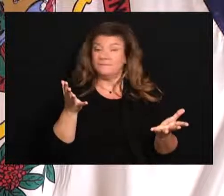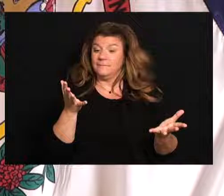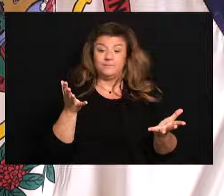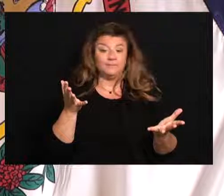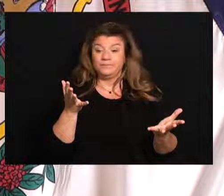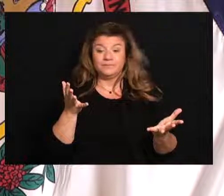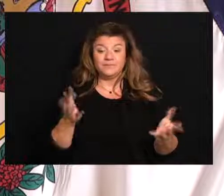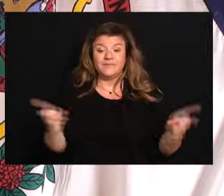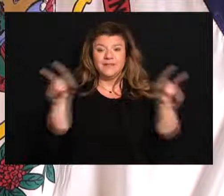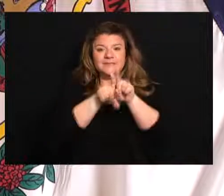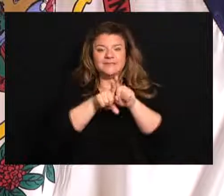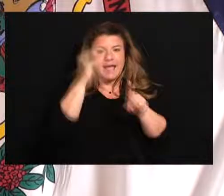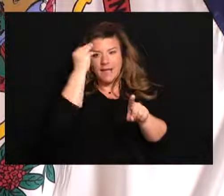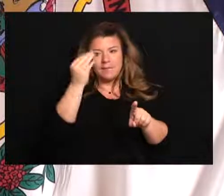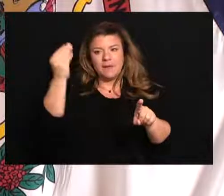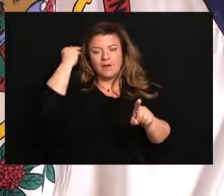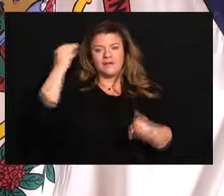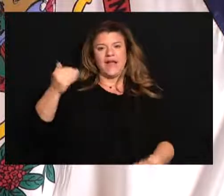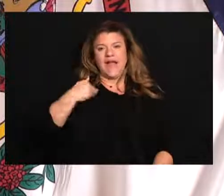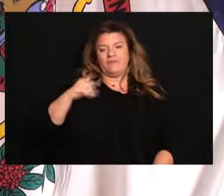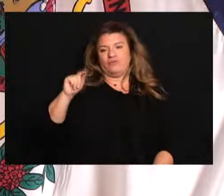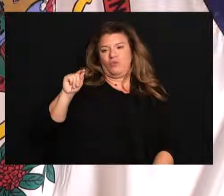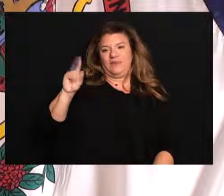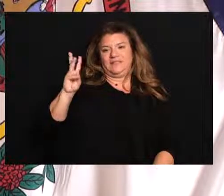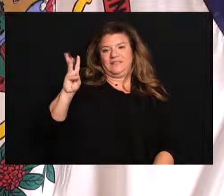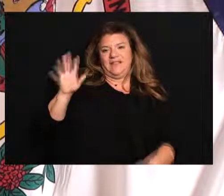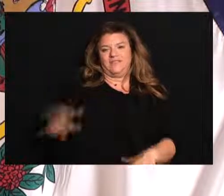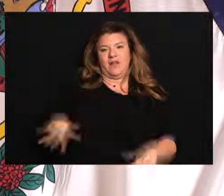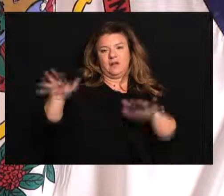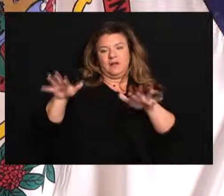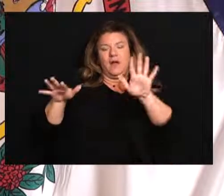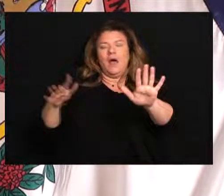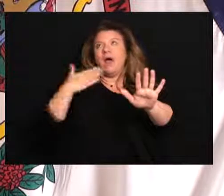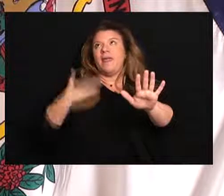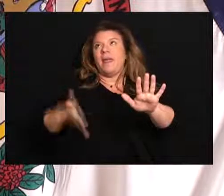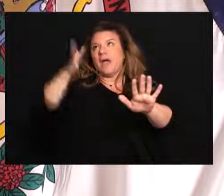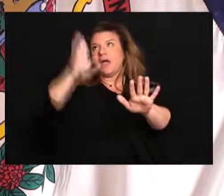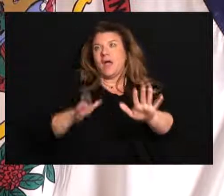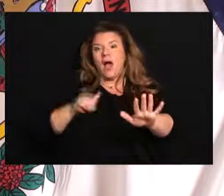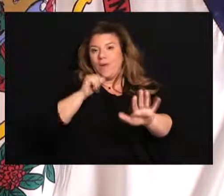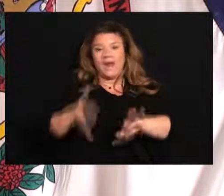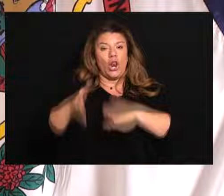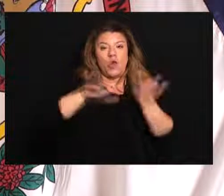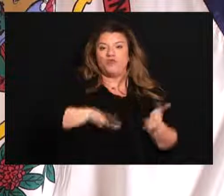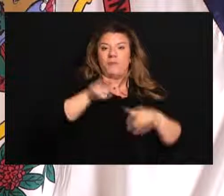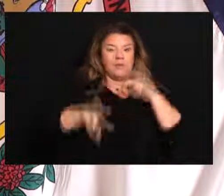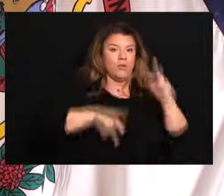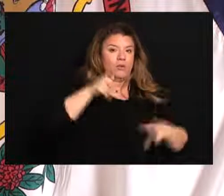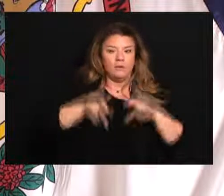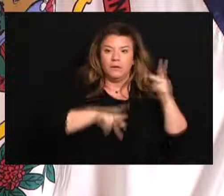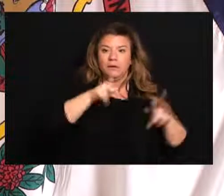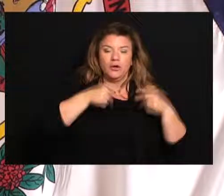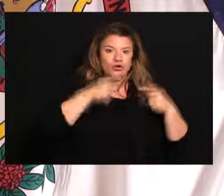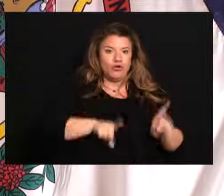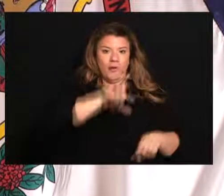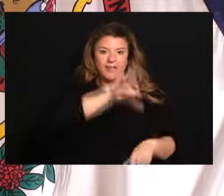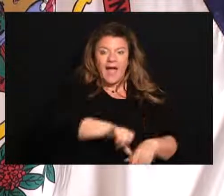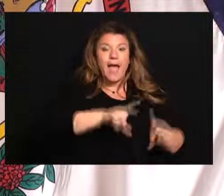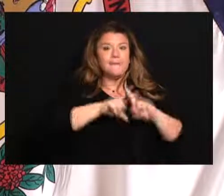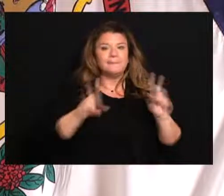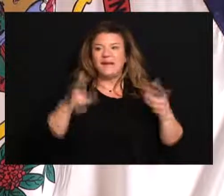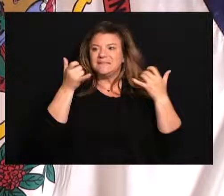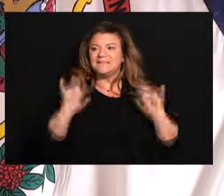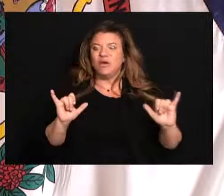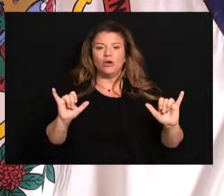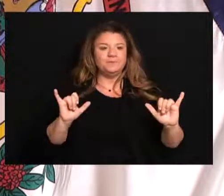same memories that I had in the 2016 flood. Thank God we didn't lose all kinds of people, a bunch of people, but it's still,